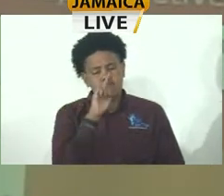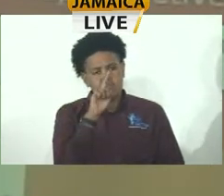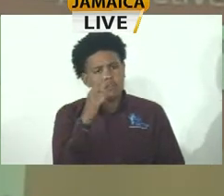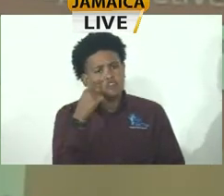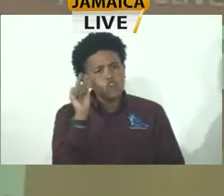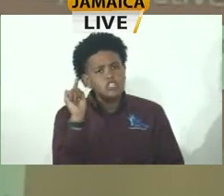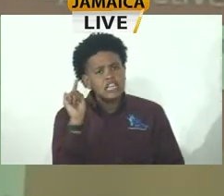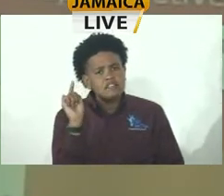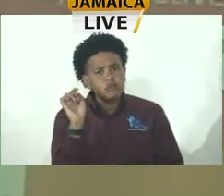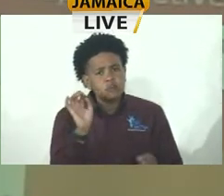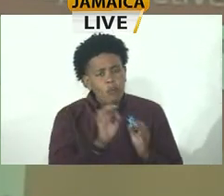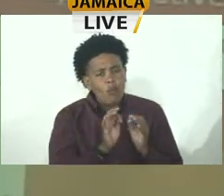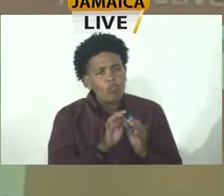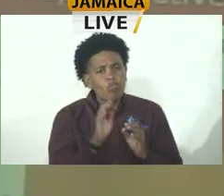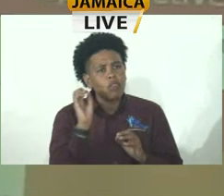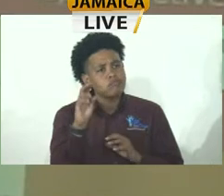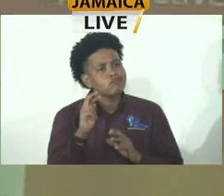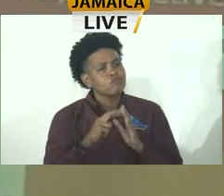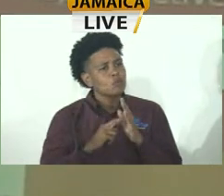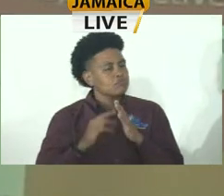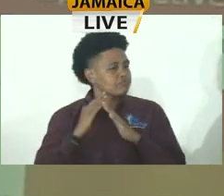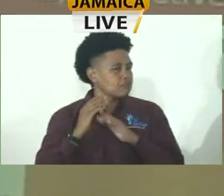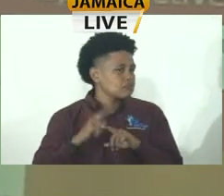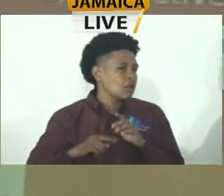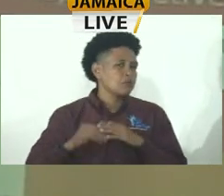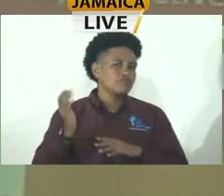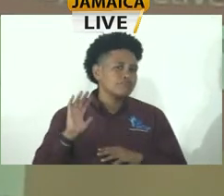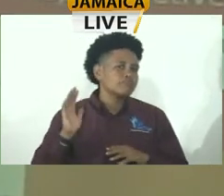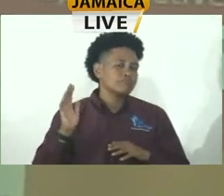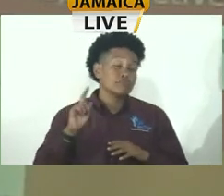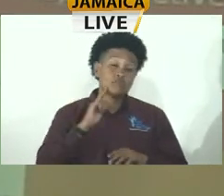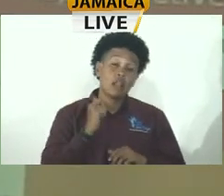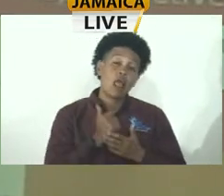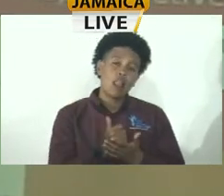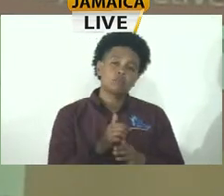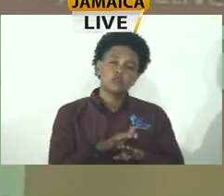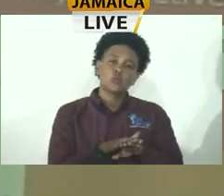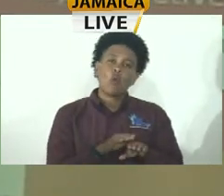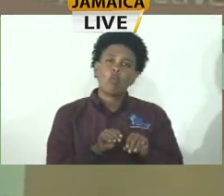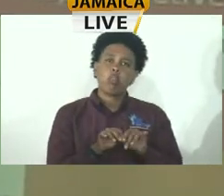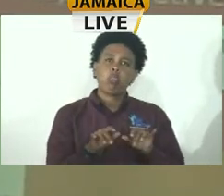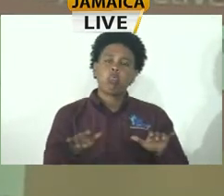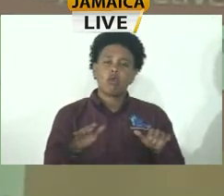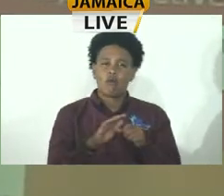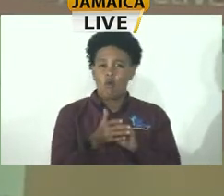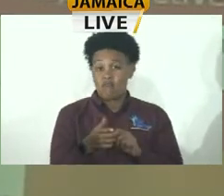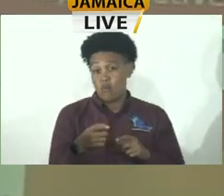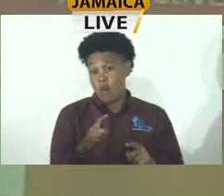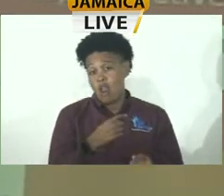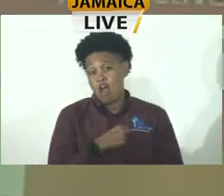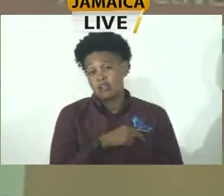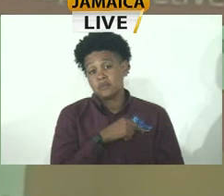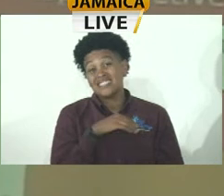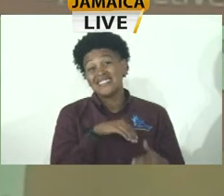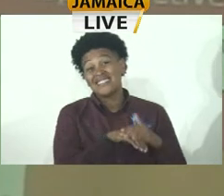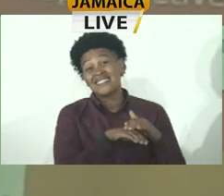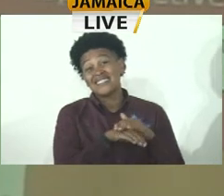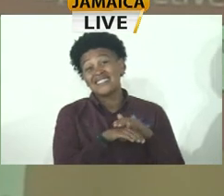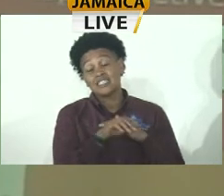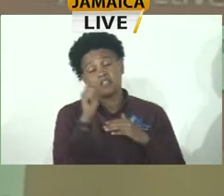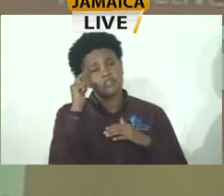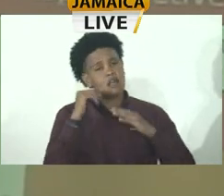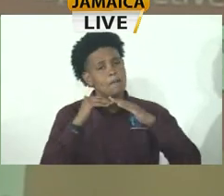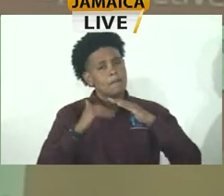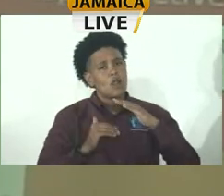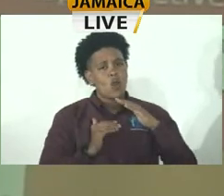successful in slowing the spread of the virus and while our hospitalizations are now below our